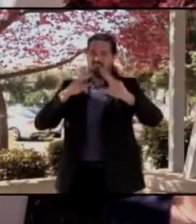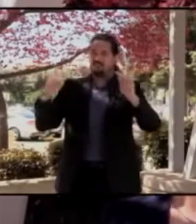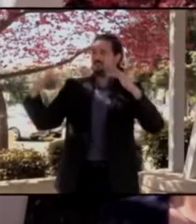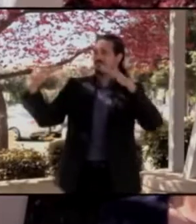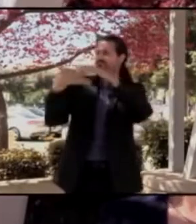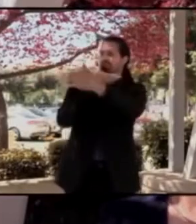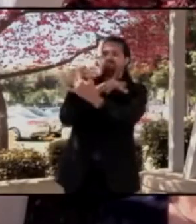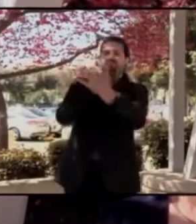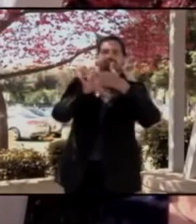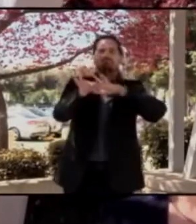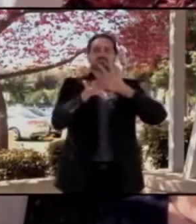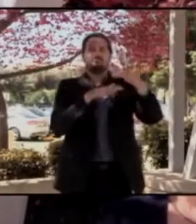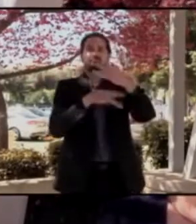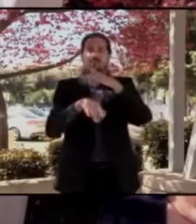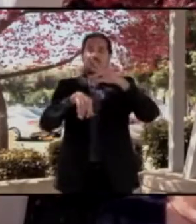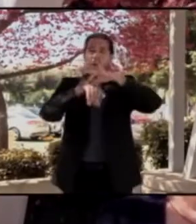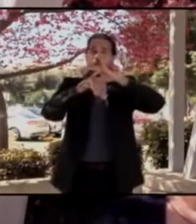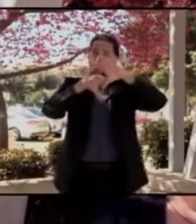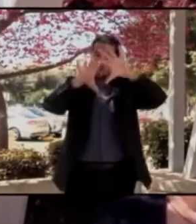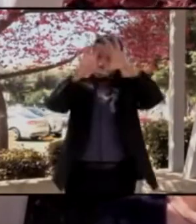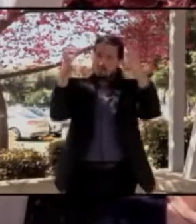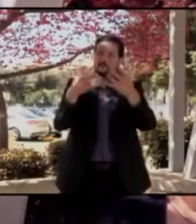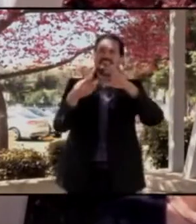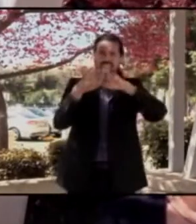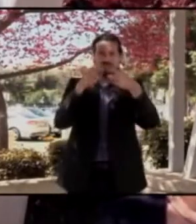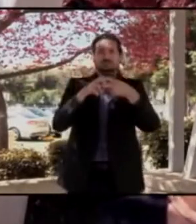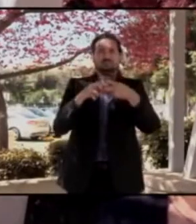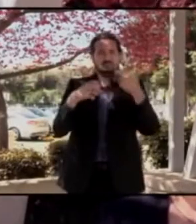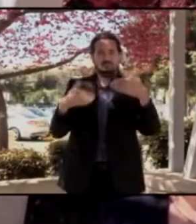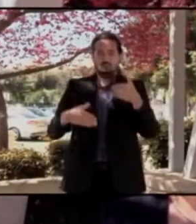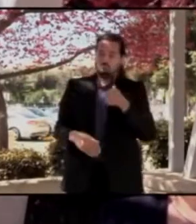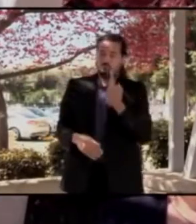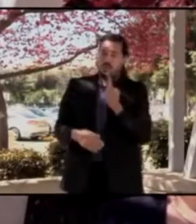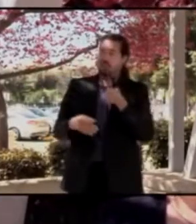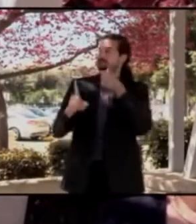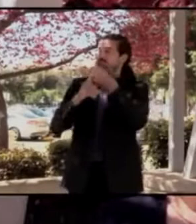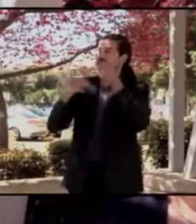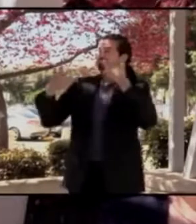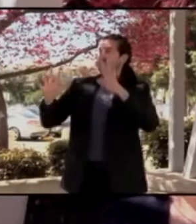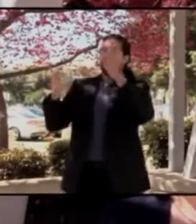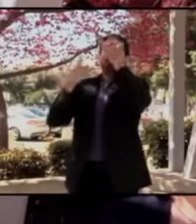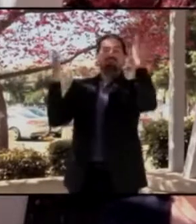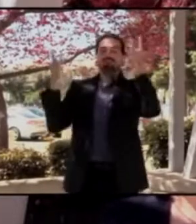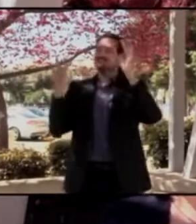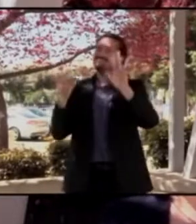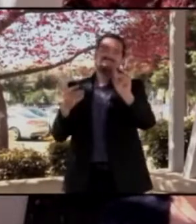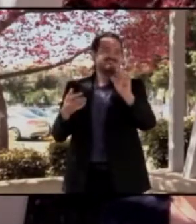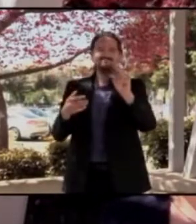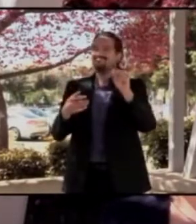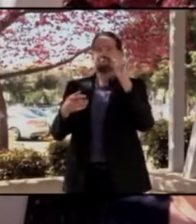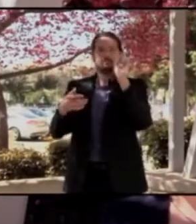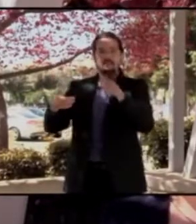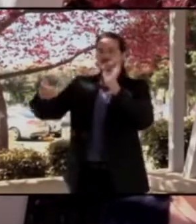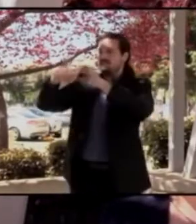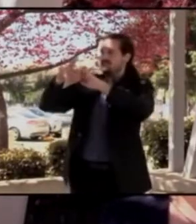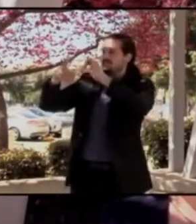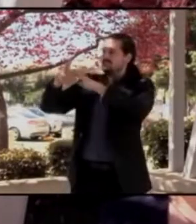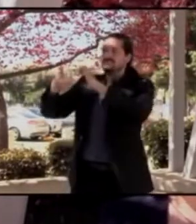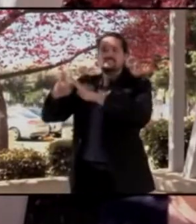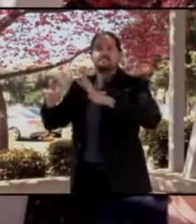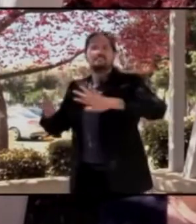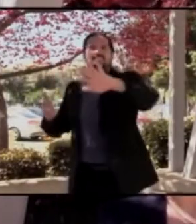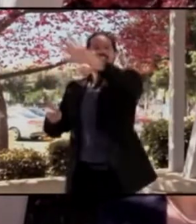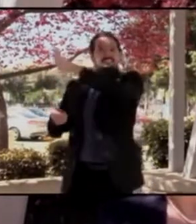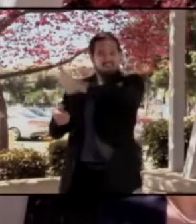so we have to work globally to get as many people vaccinated and not just rest on what we can do in our own community in order to be safe totally.